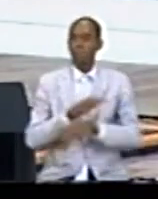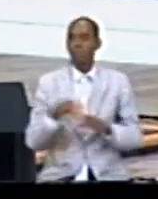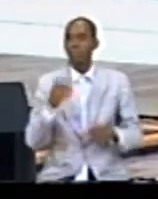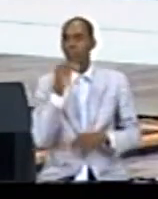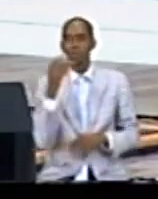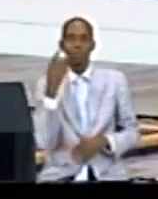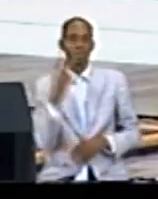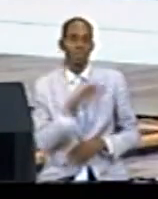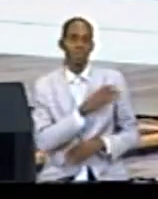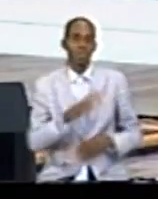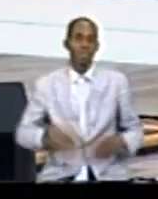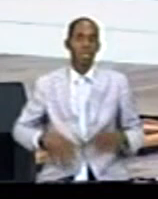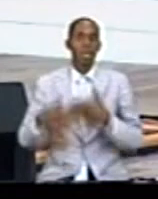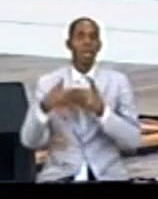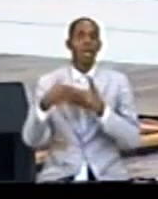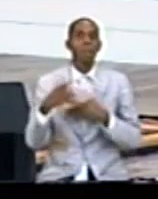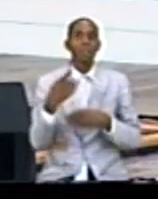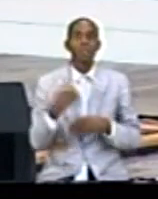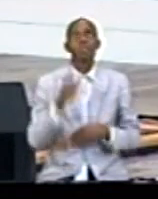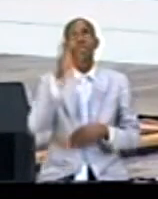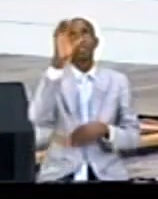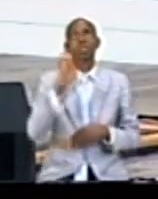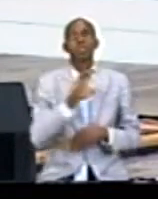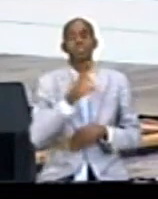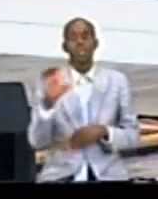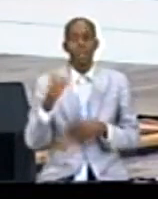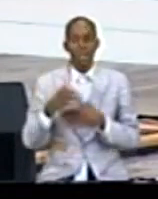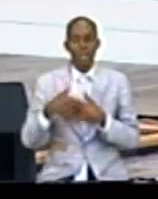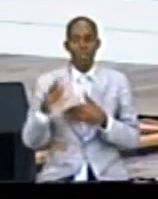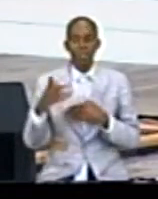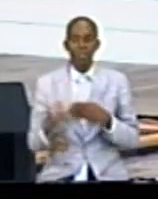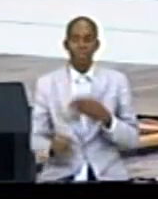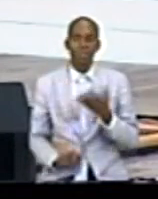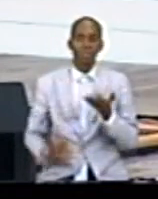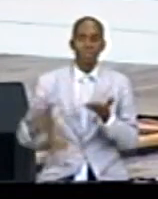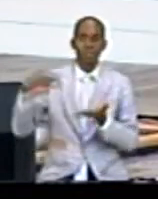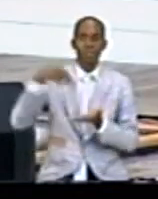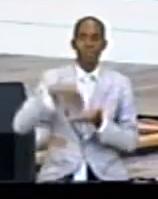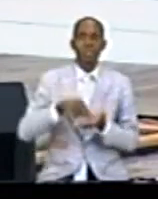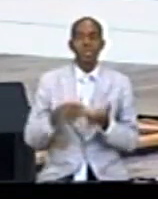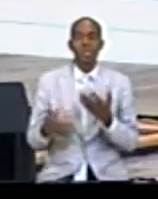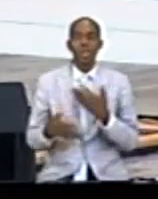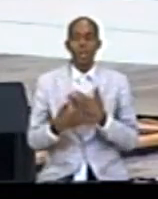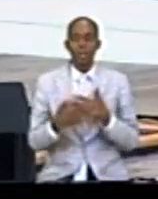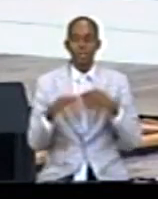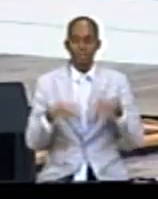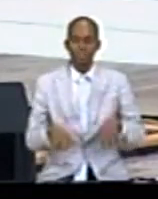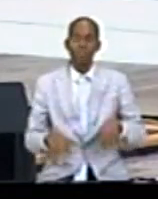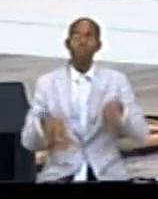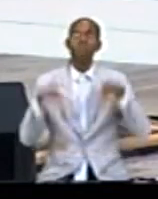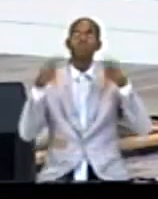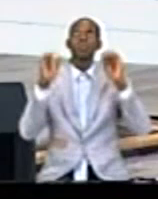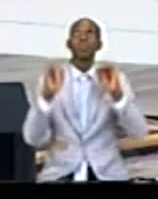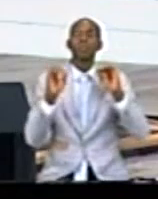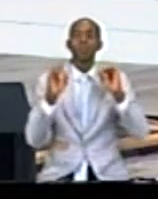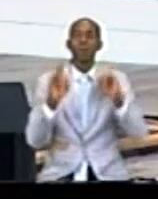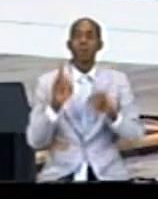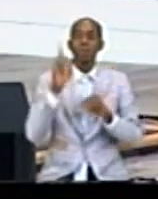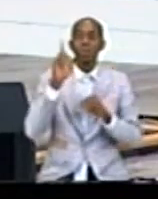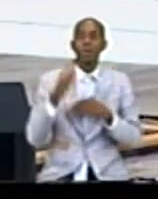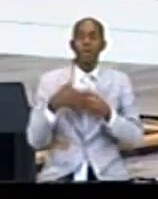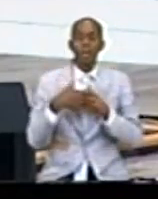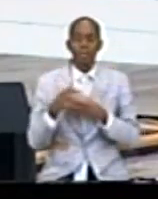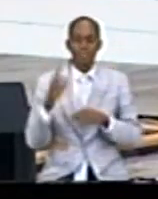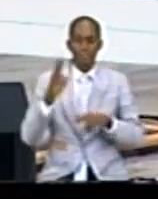cross, after resurrection, after ascension, after sitting